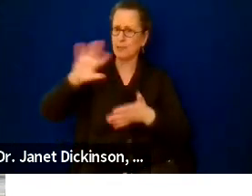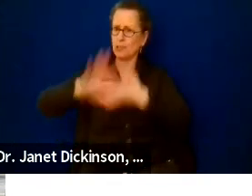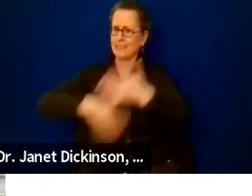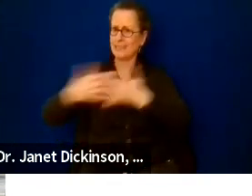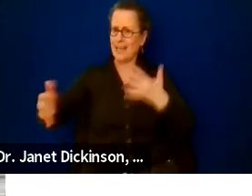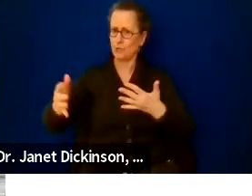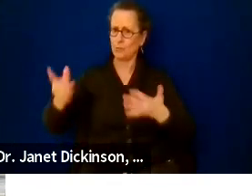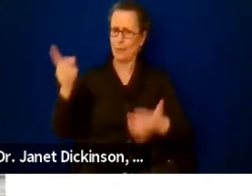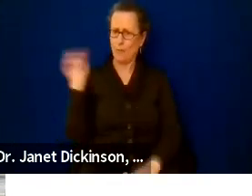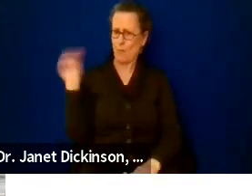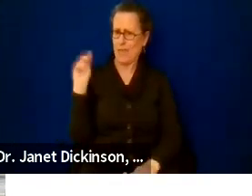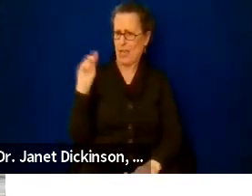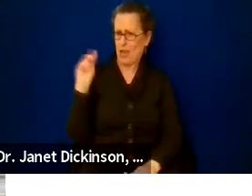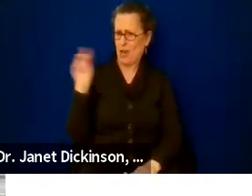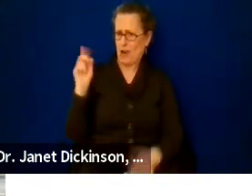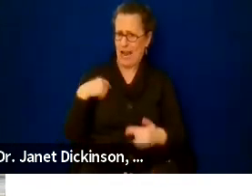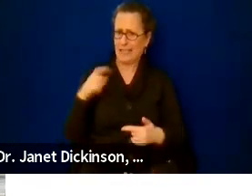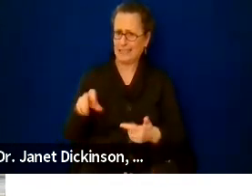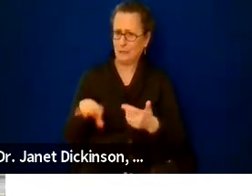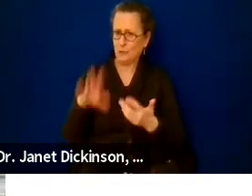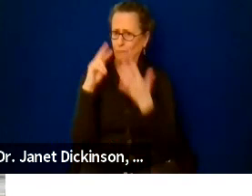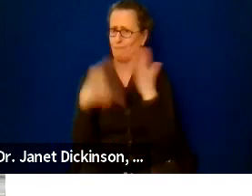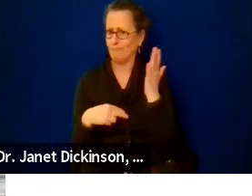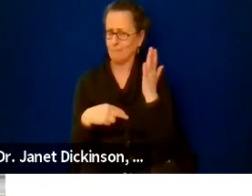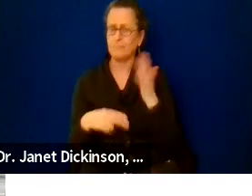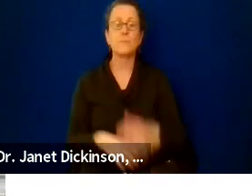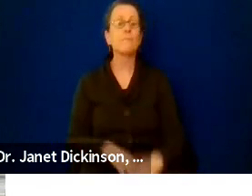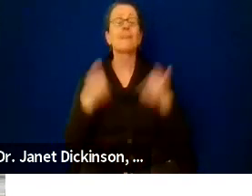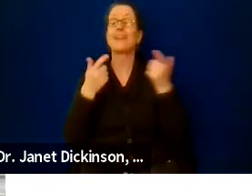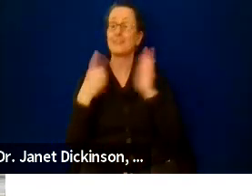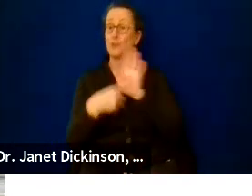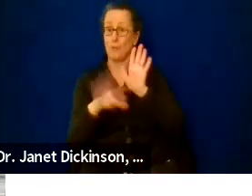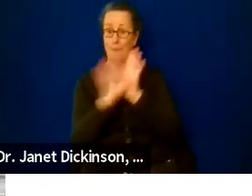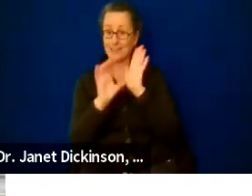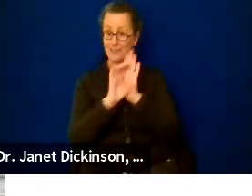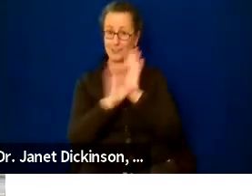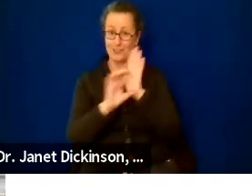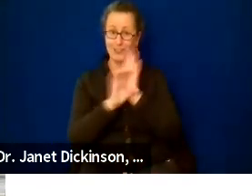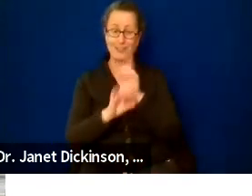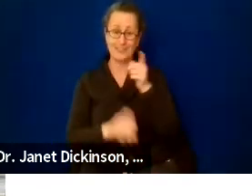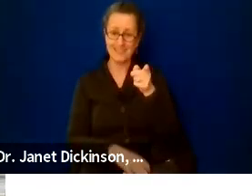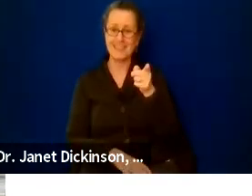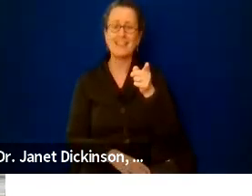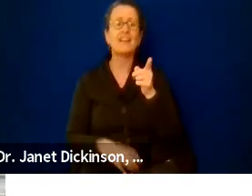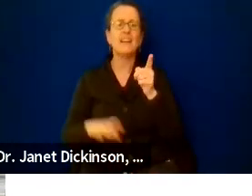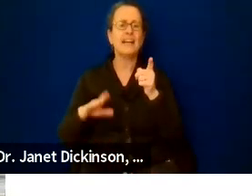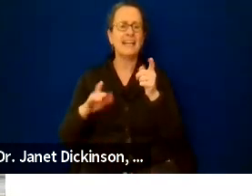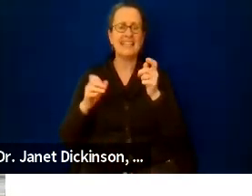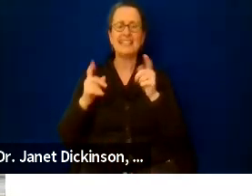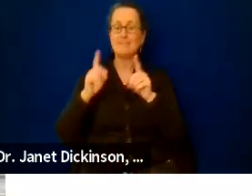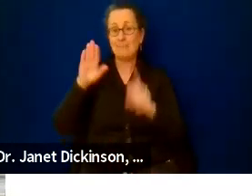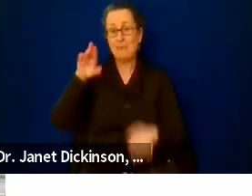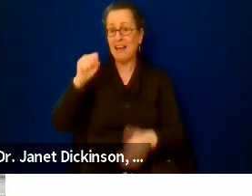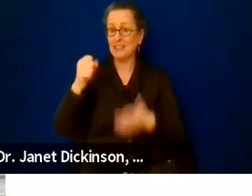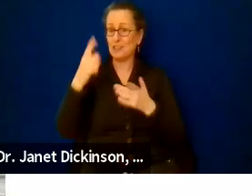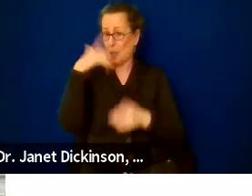So let me just start by talking about the buses. And as you can see on this slide, we have some photos of our buses.